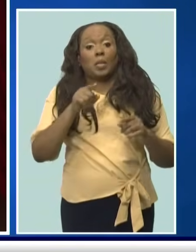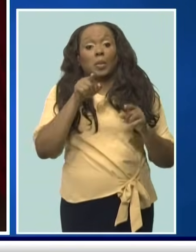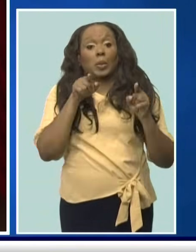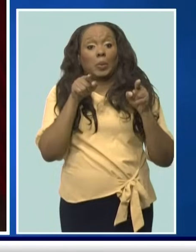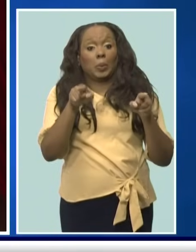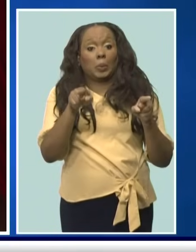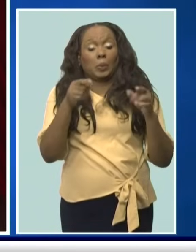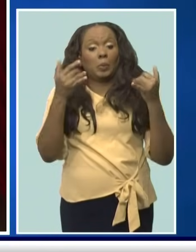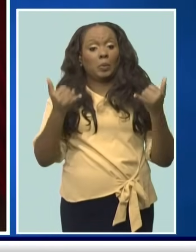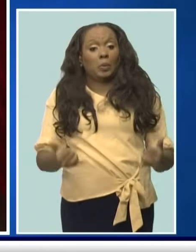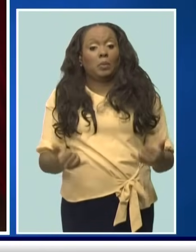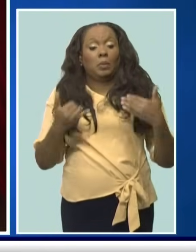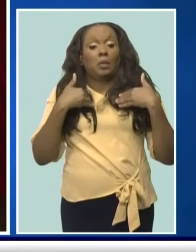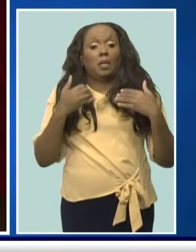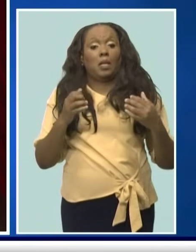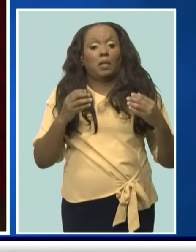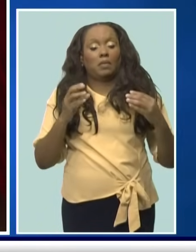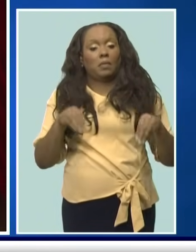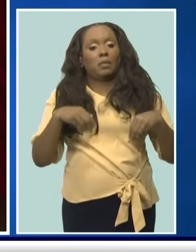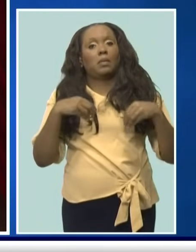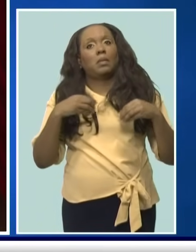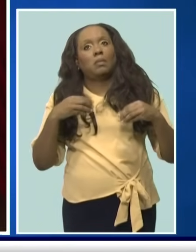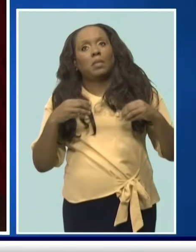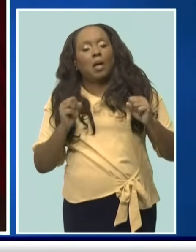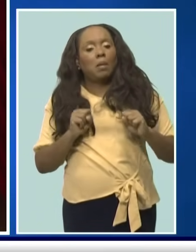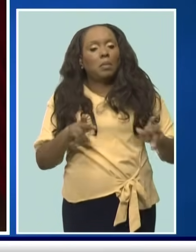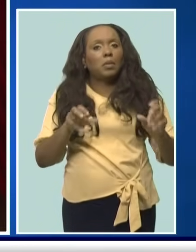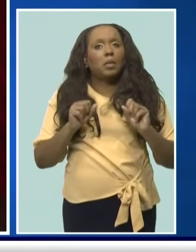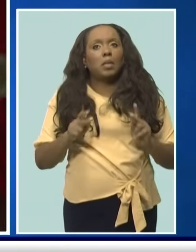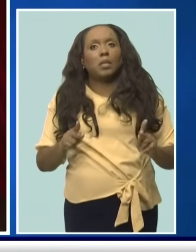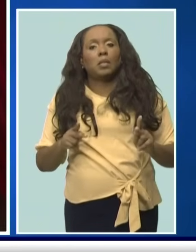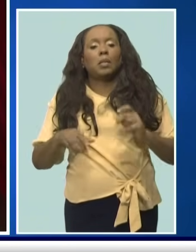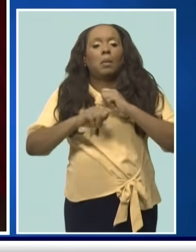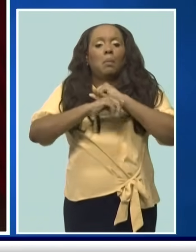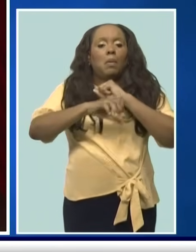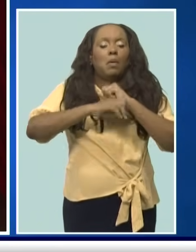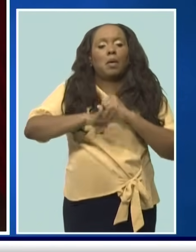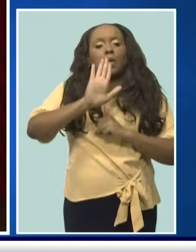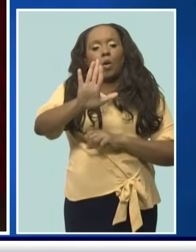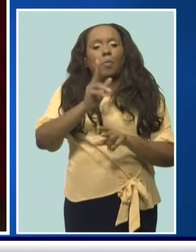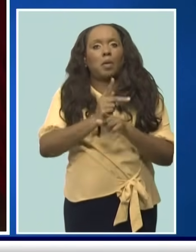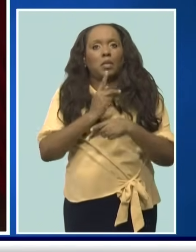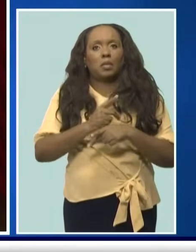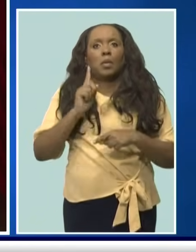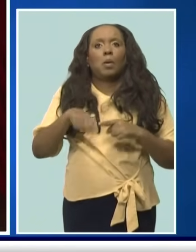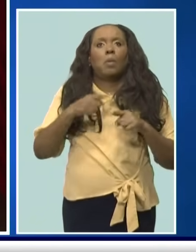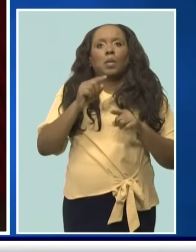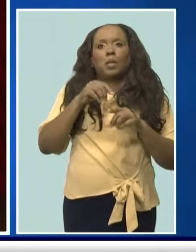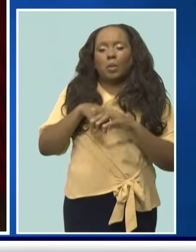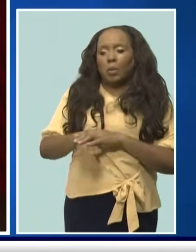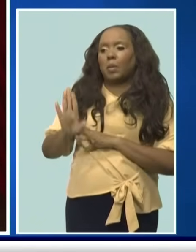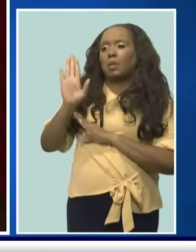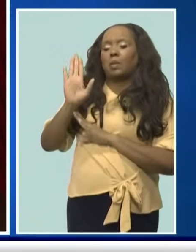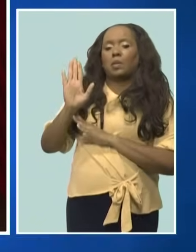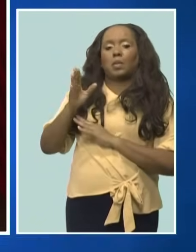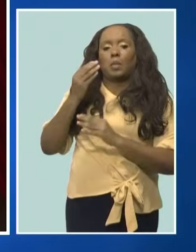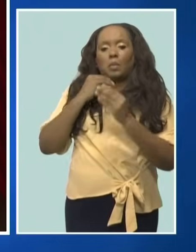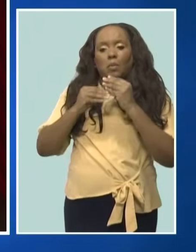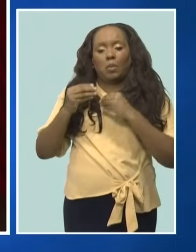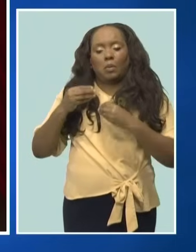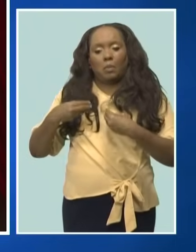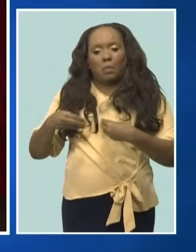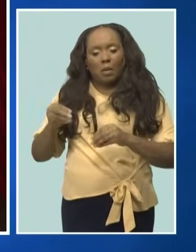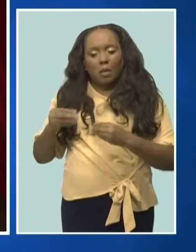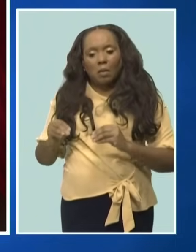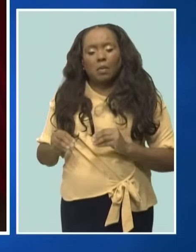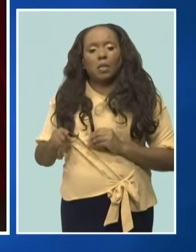goods under a single brand, so that when you now go to a supermarket, you're not just going as a small player, but you're now